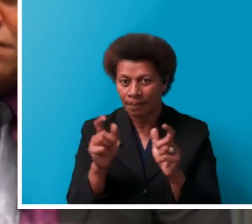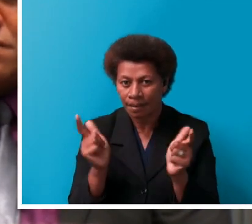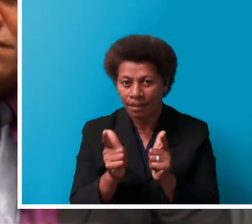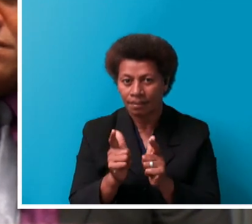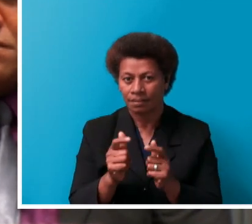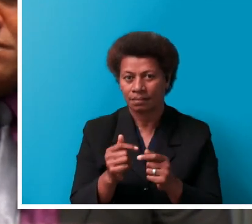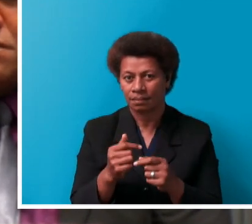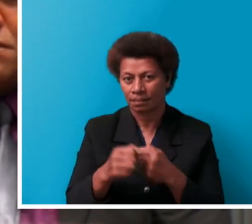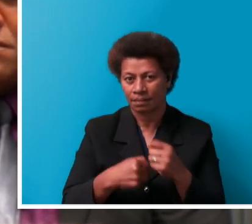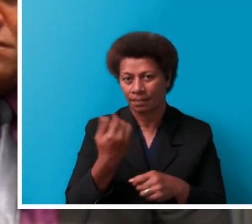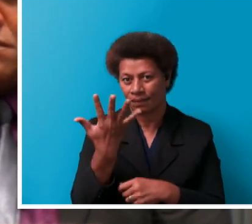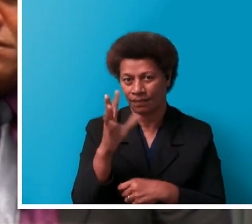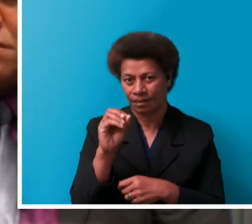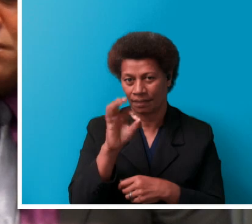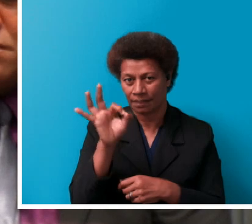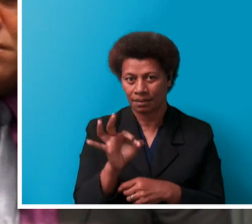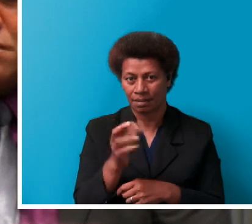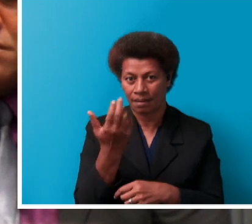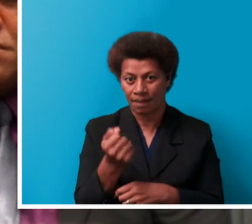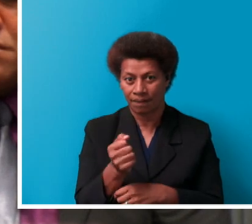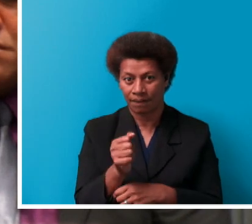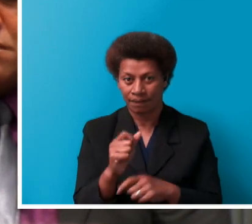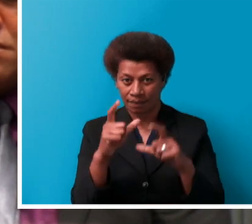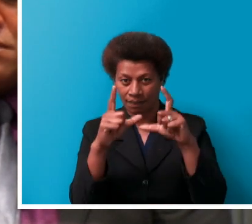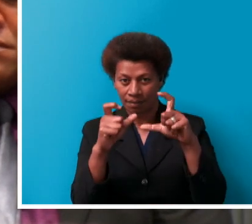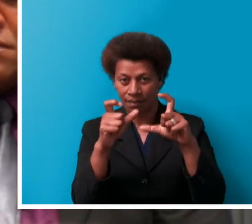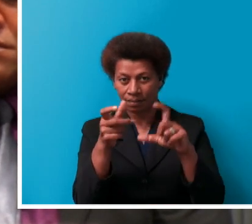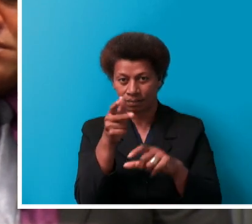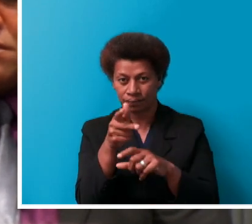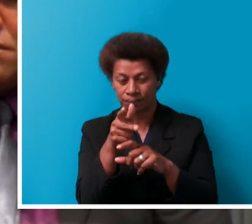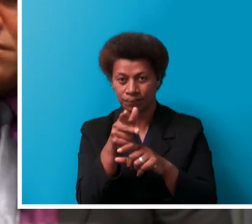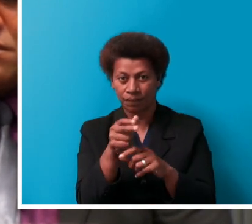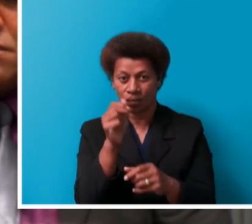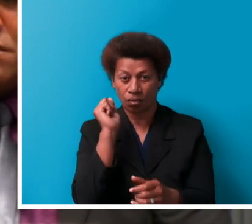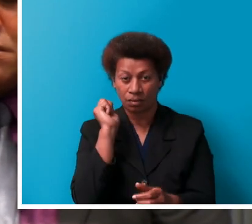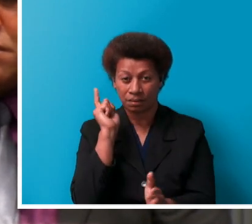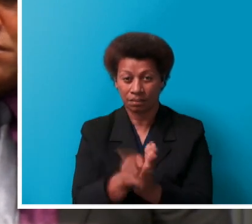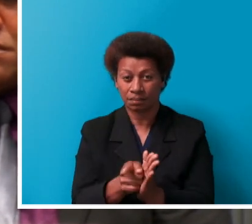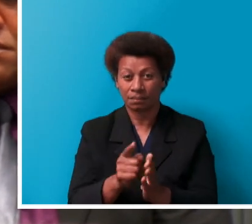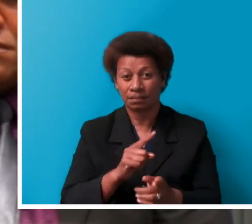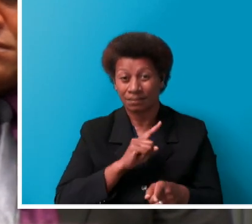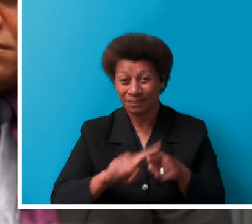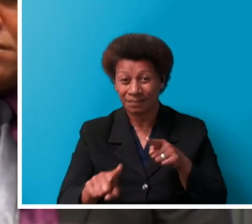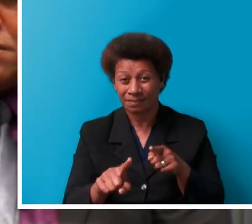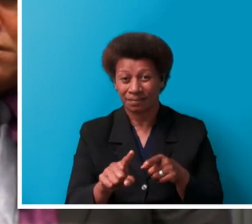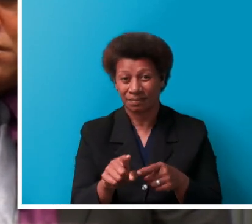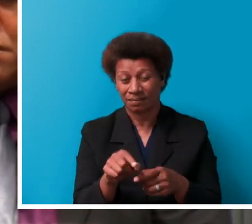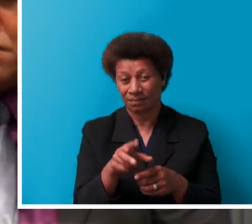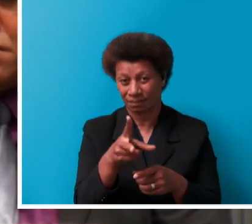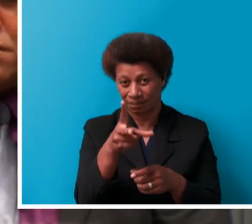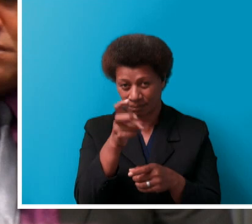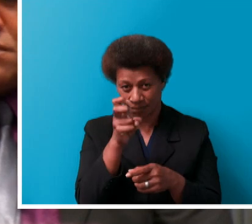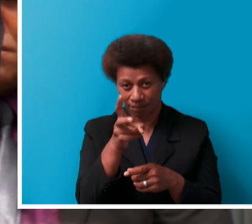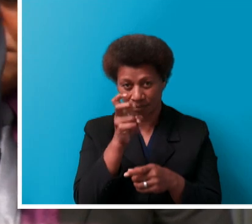We have portable speed cameras already in operation and 11 more coming within 3 months, which is